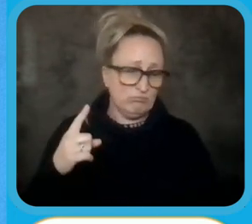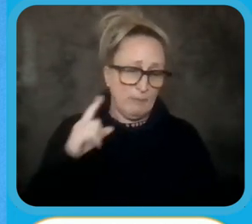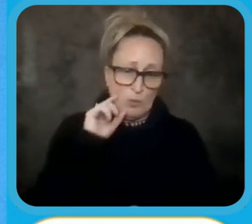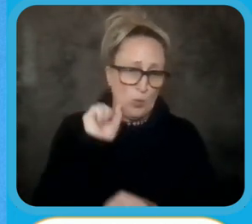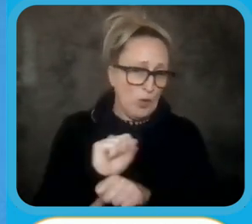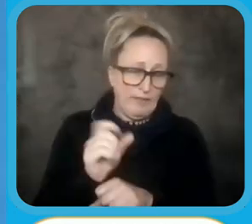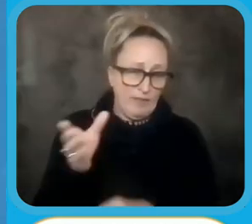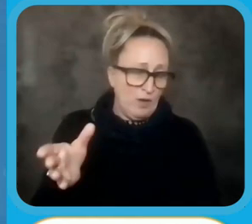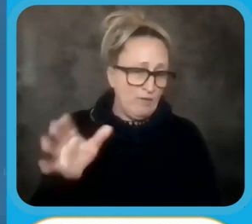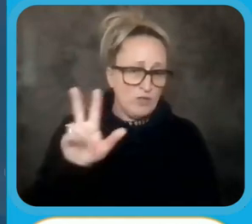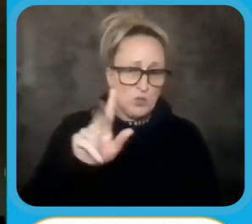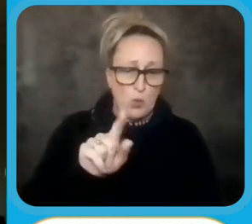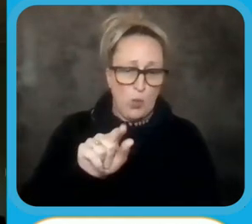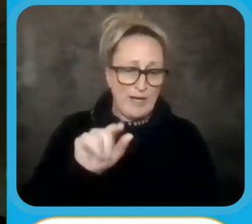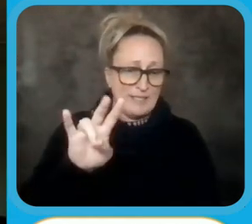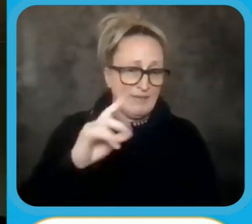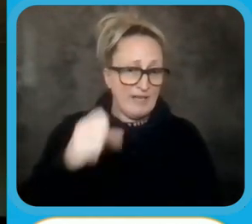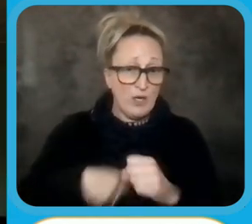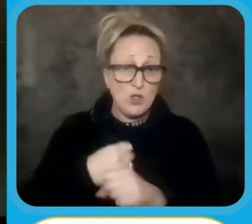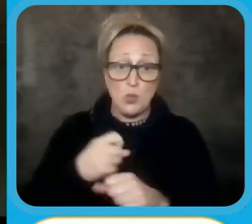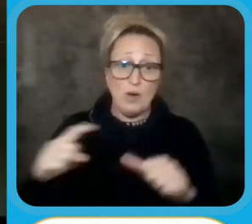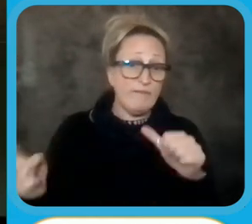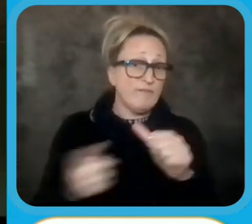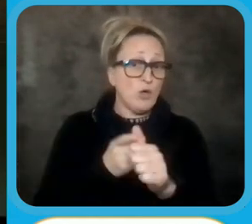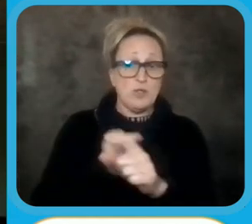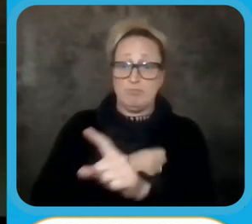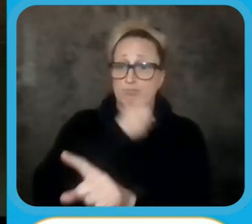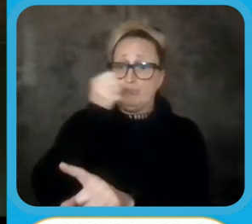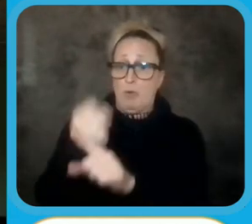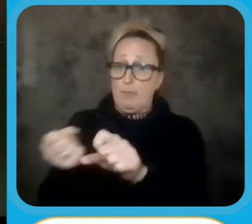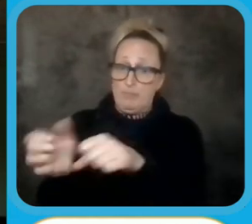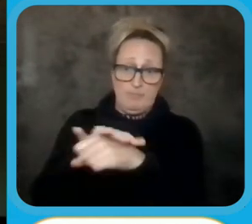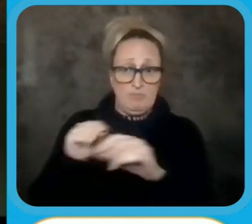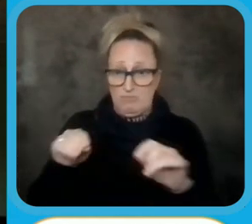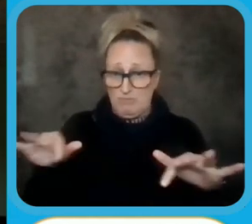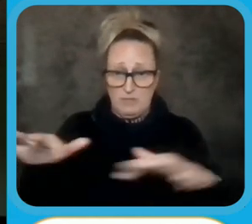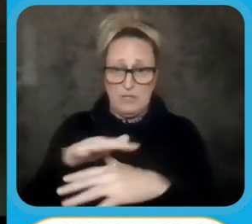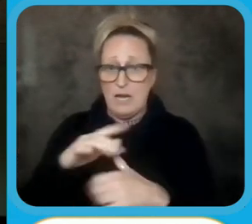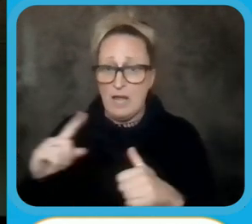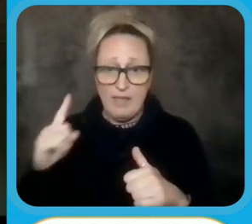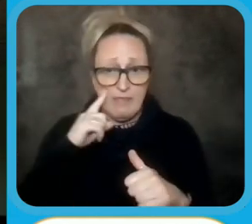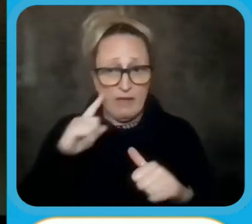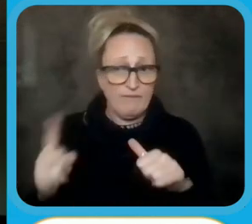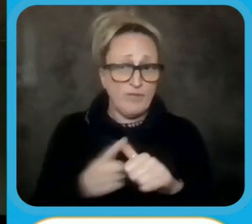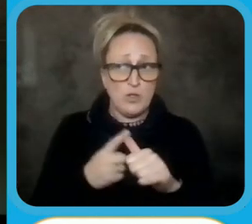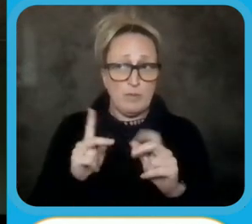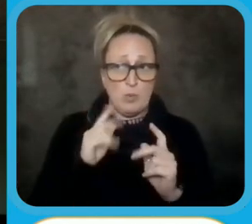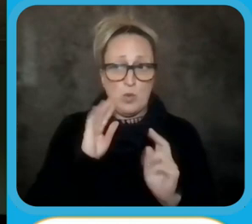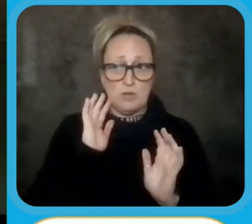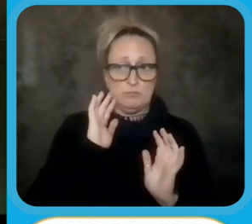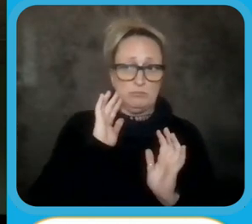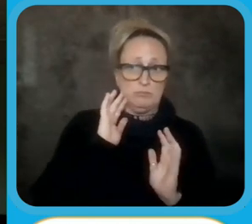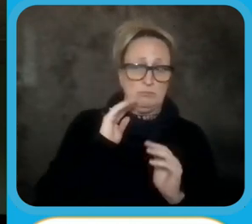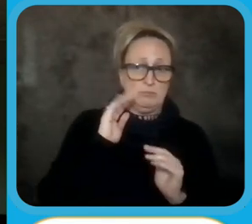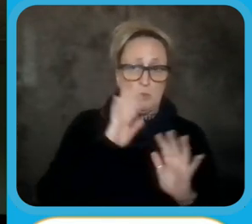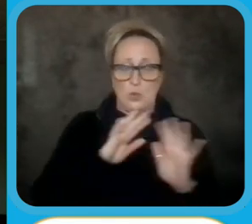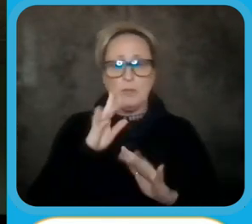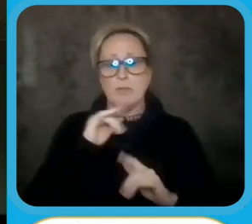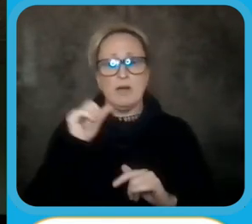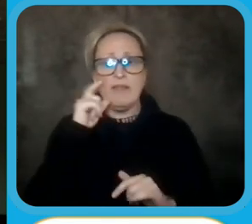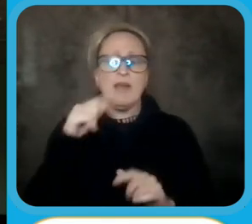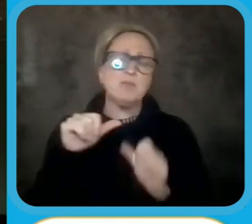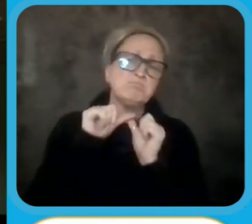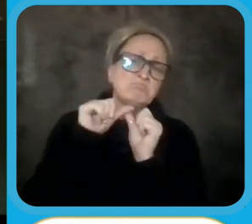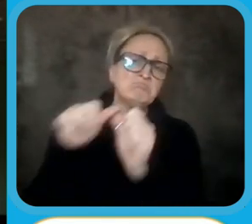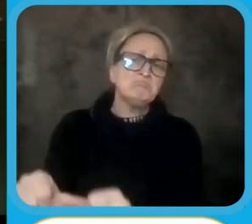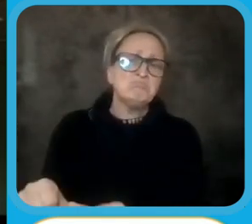years. When the pandemic first hit the store, I think initially everyone was worried, but they didn't think that it would last as long.